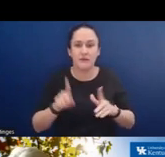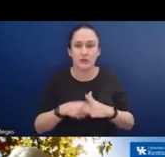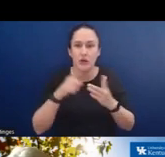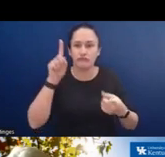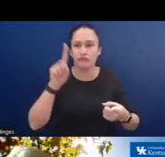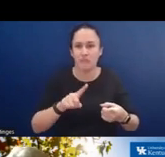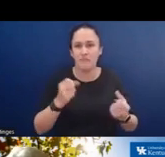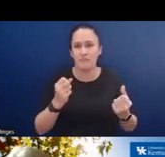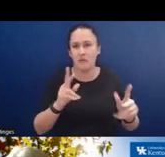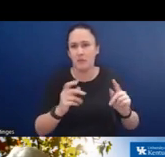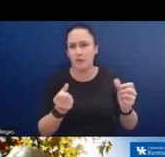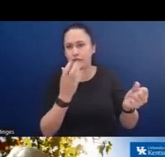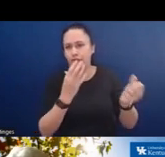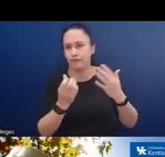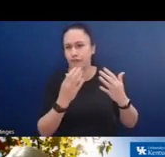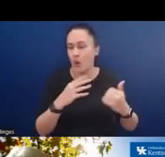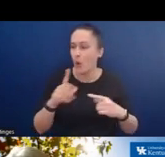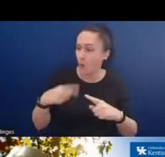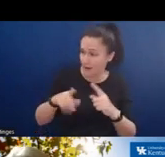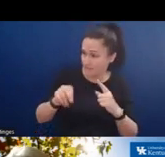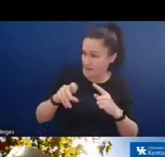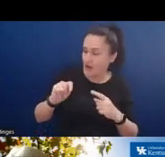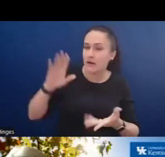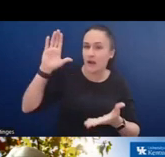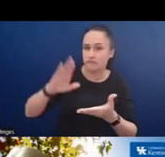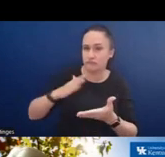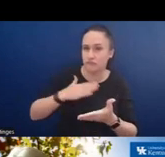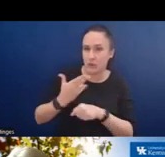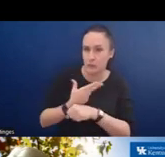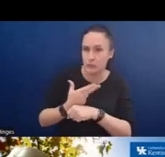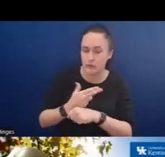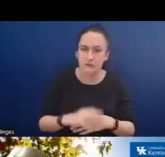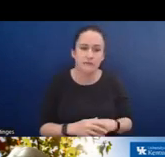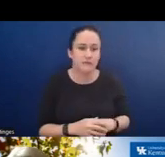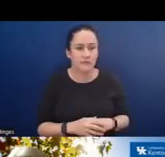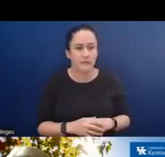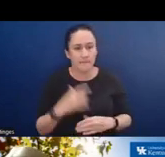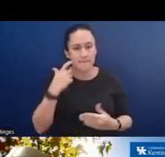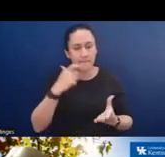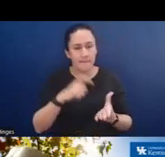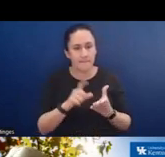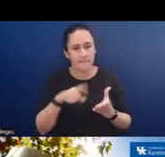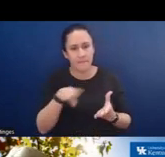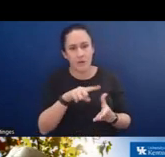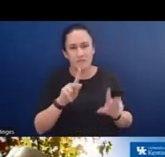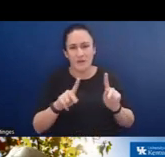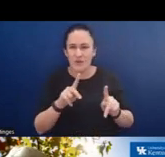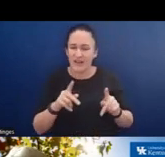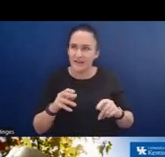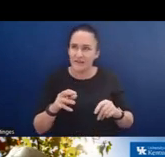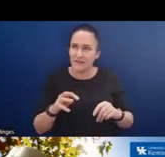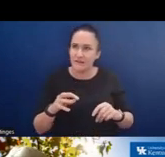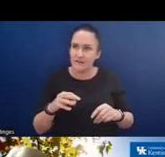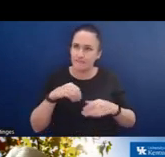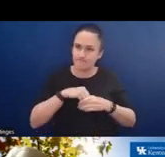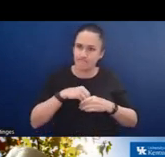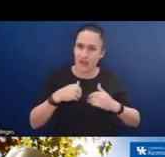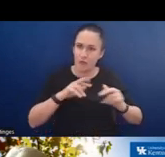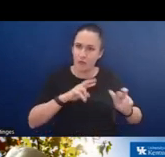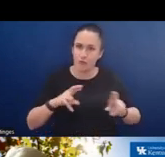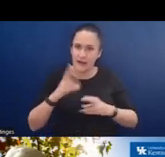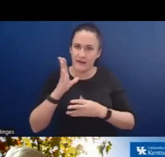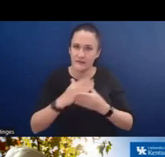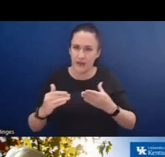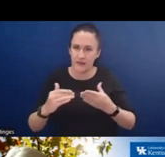that they do reduce use once they found out. And also it just moves people kind of into a readiness phase for treatment in a way that maybe they weren't